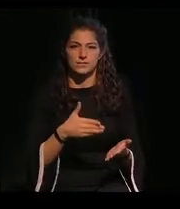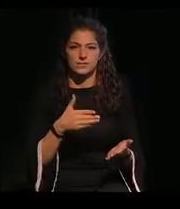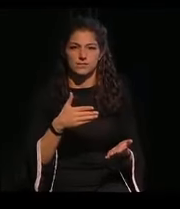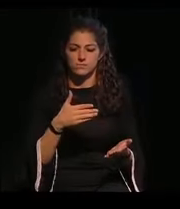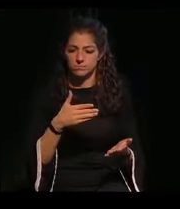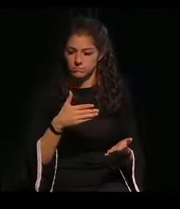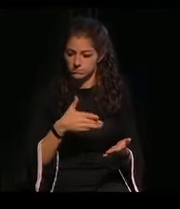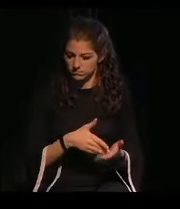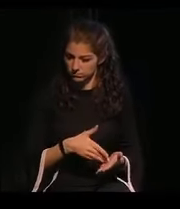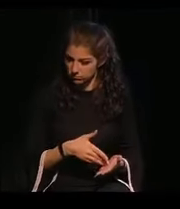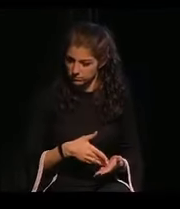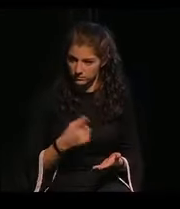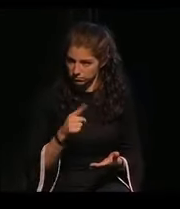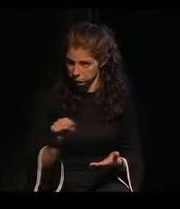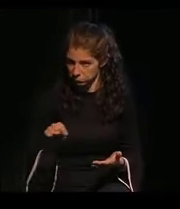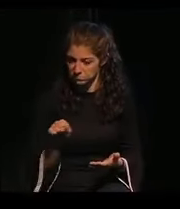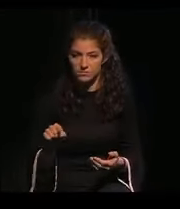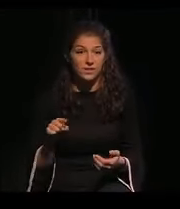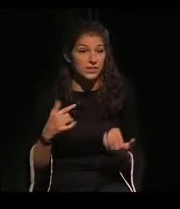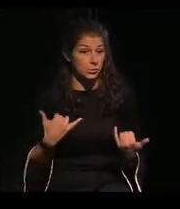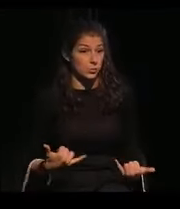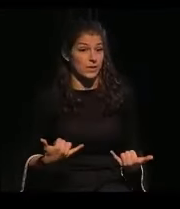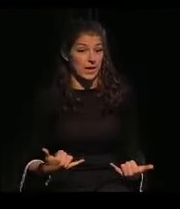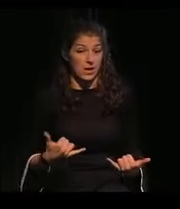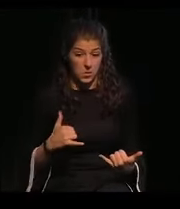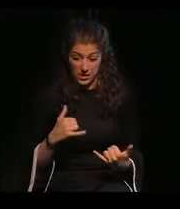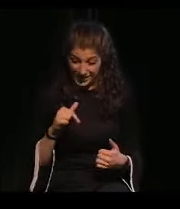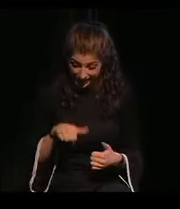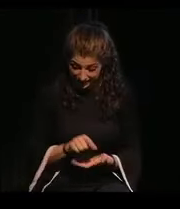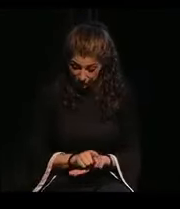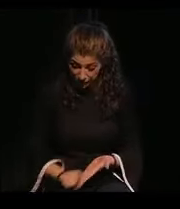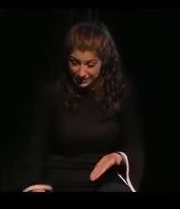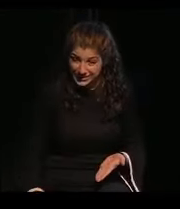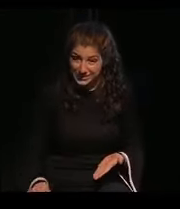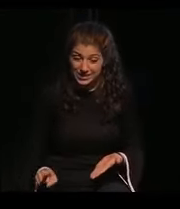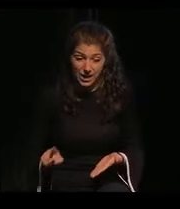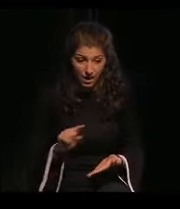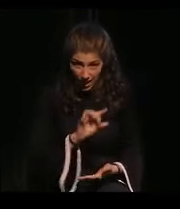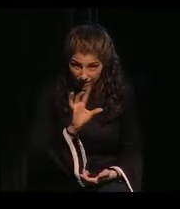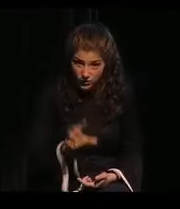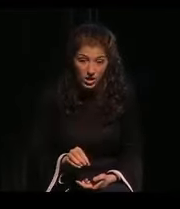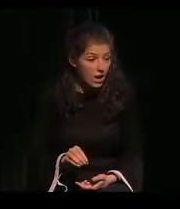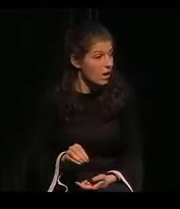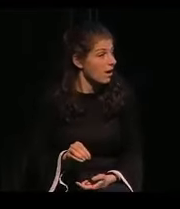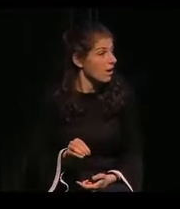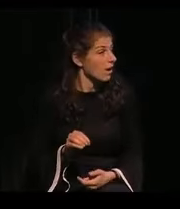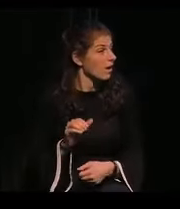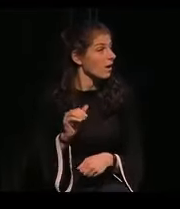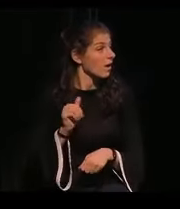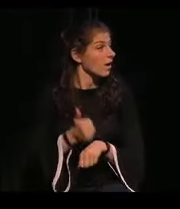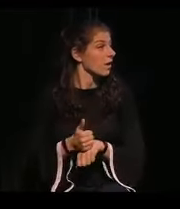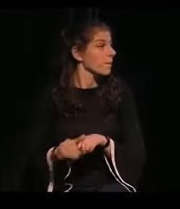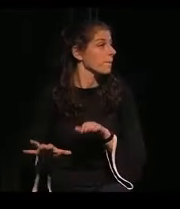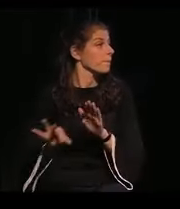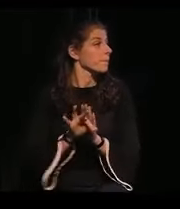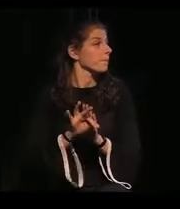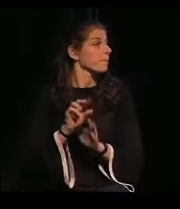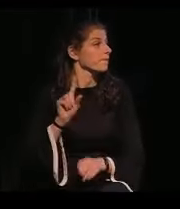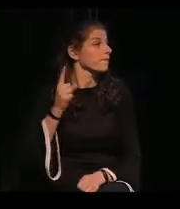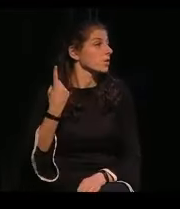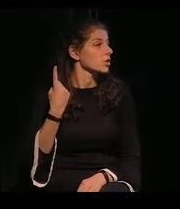neocolonialism. And today, only this week, Africa inaugurated its